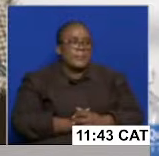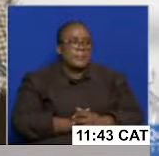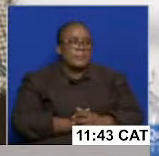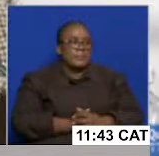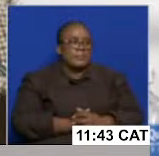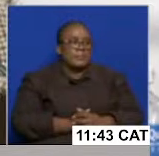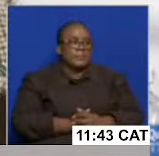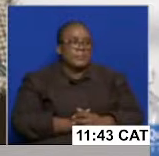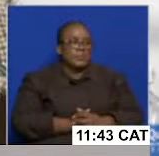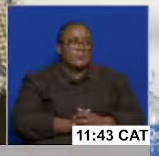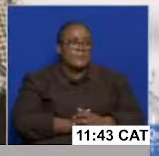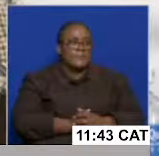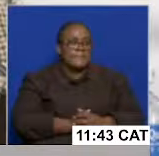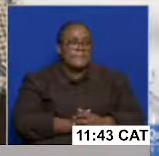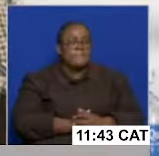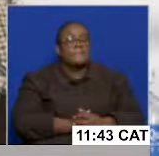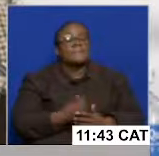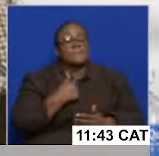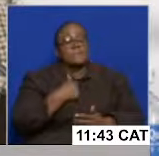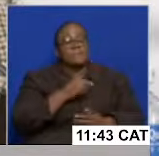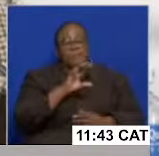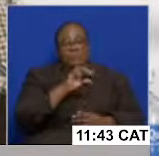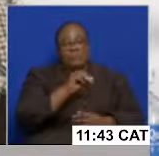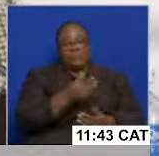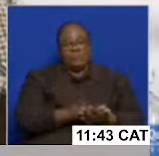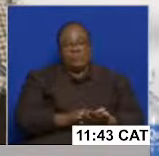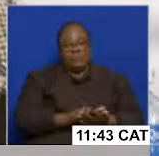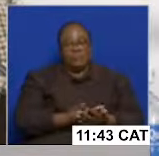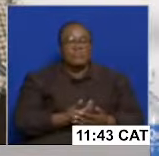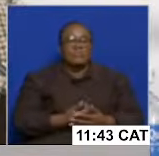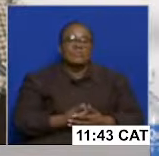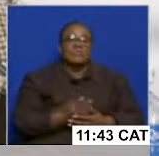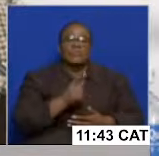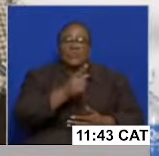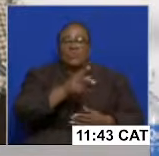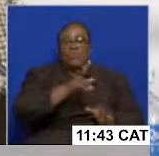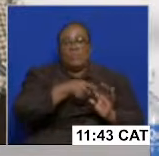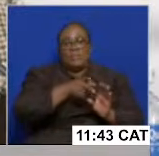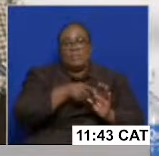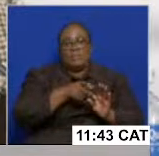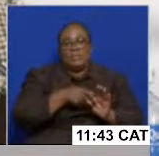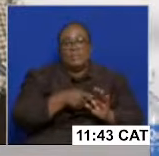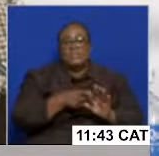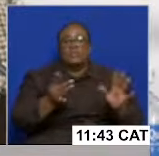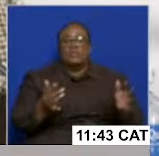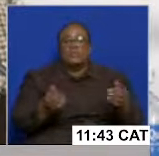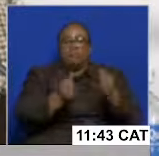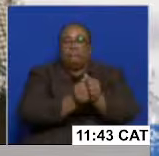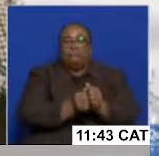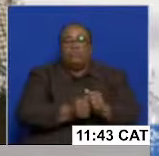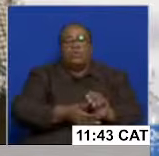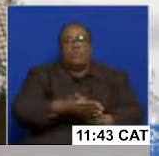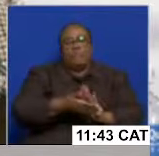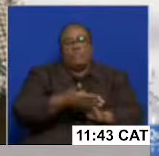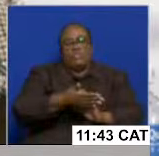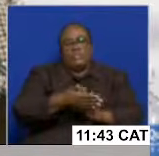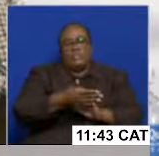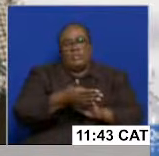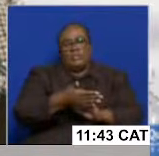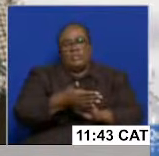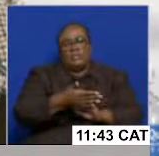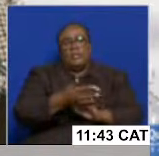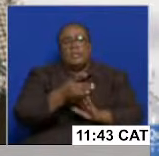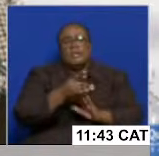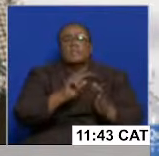if it's correct to say that you participated in a joint operation as it's reflected there in the paragraph on page